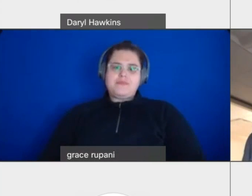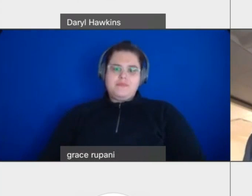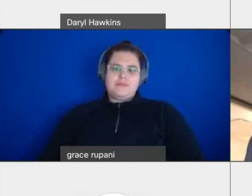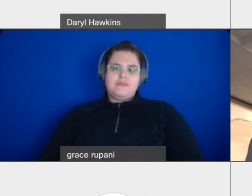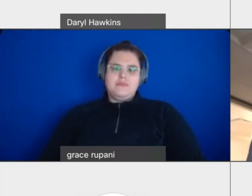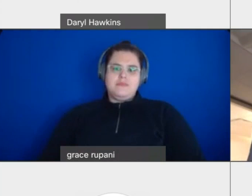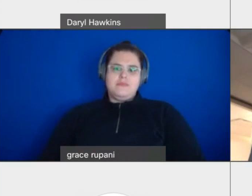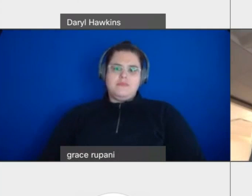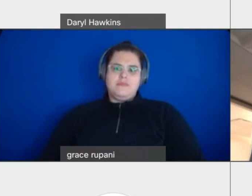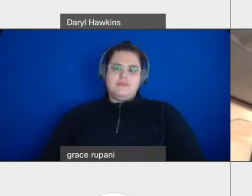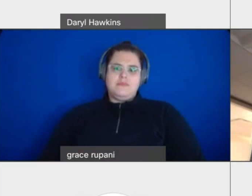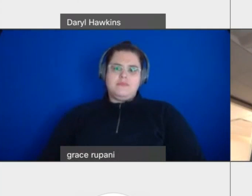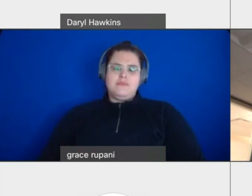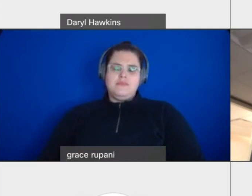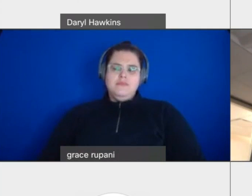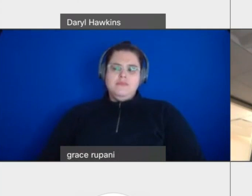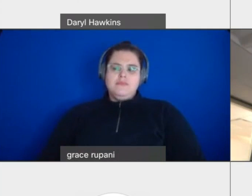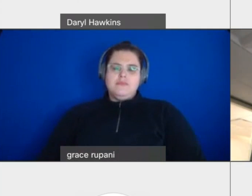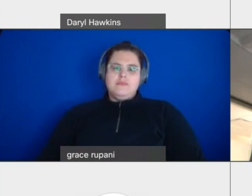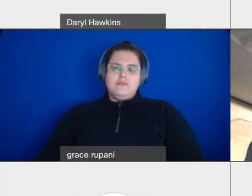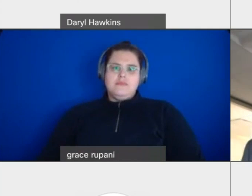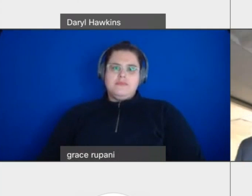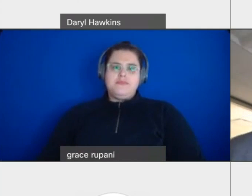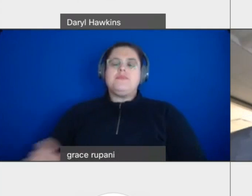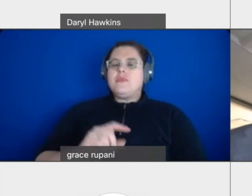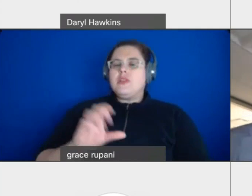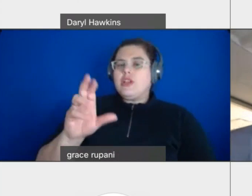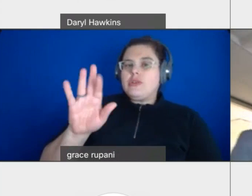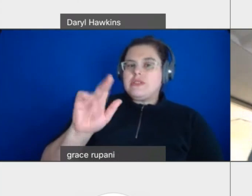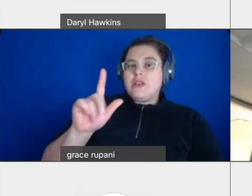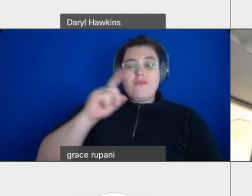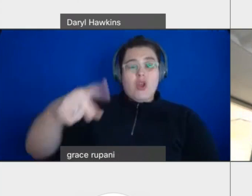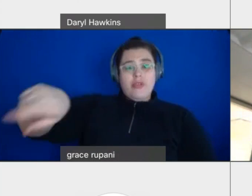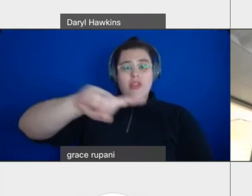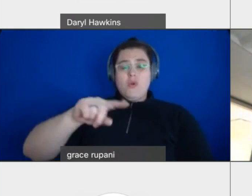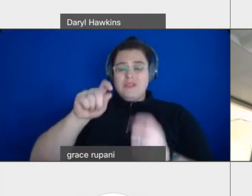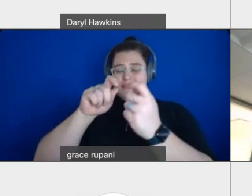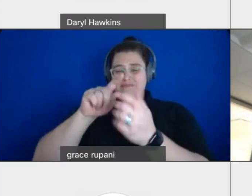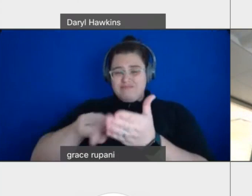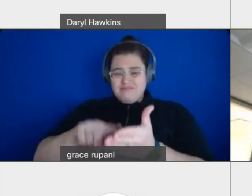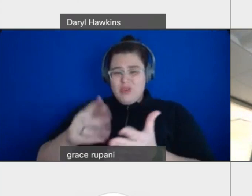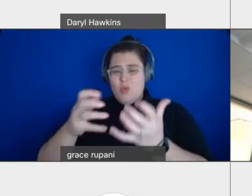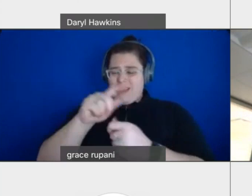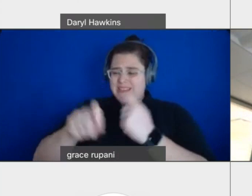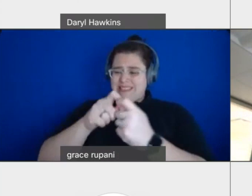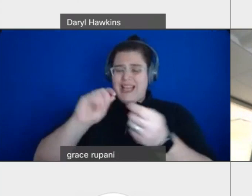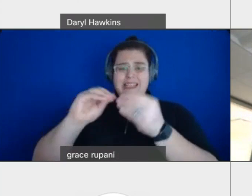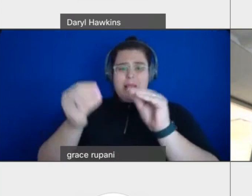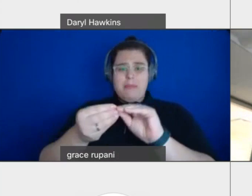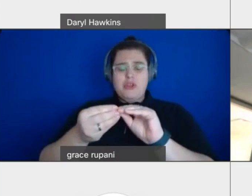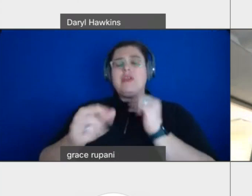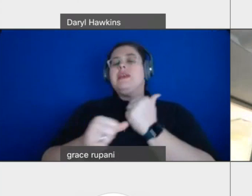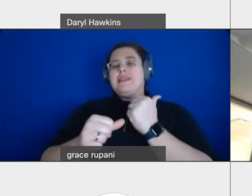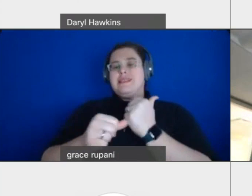And for those who are looking for an exact number, Deputy Dobson sent me a note that he can